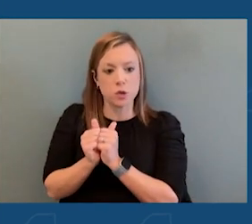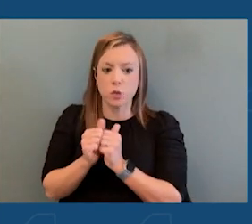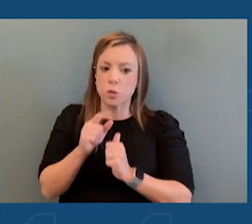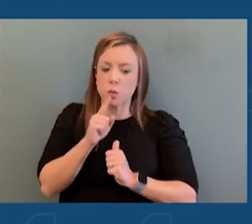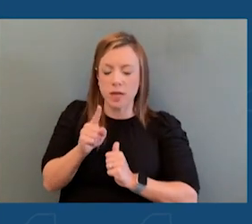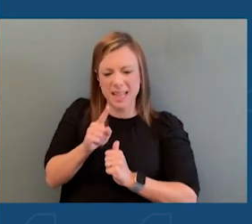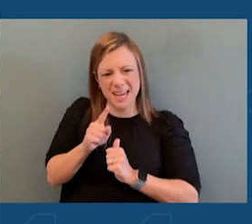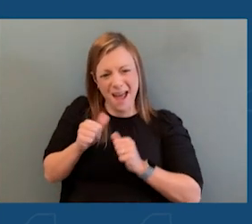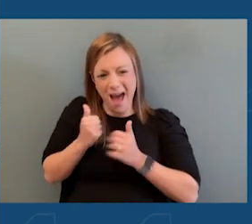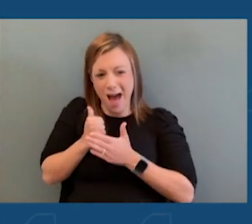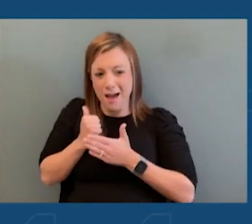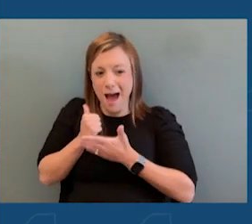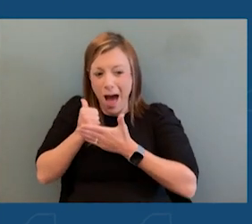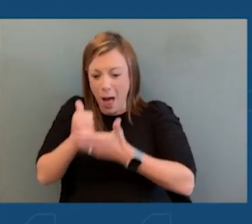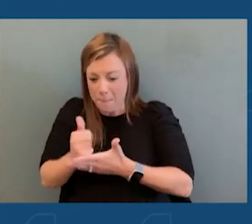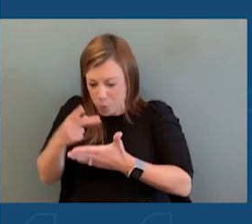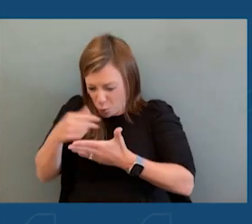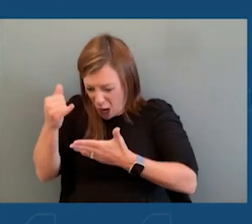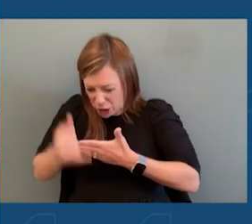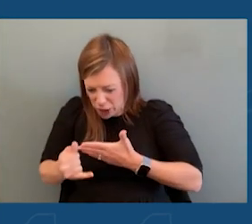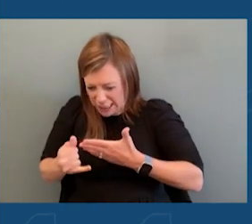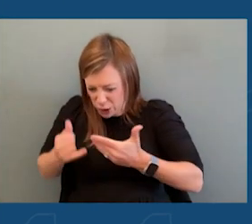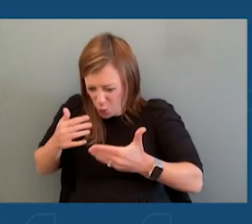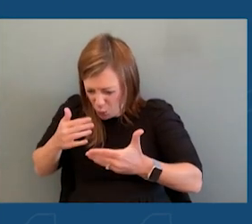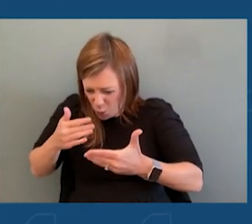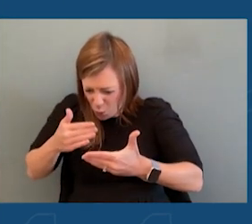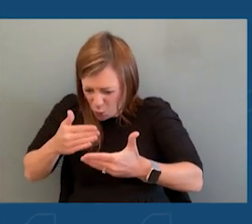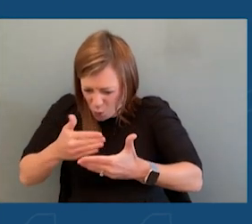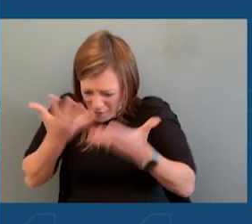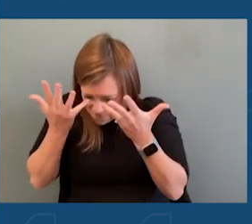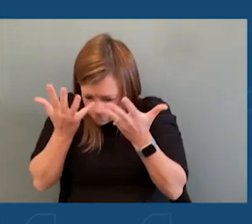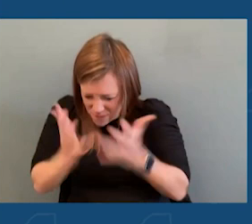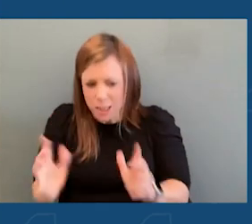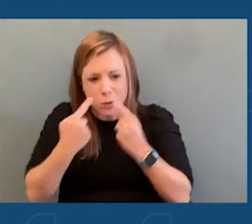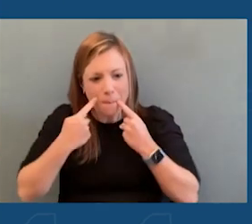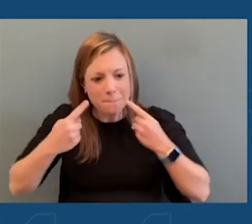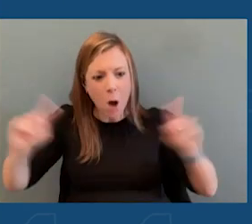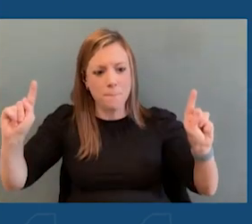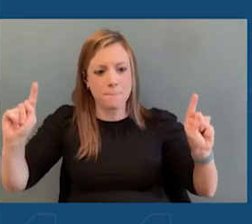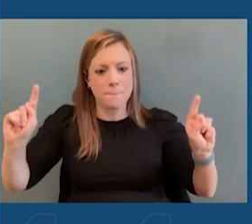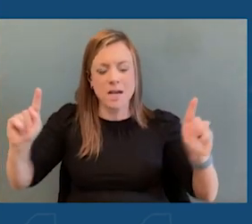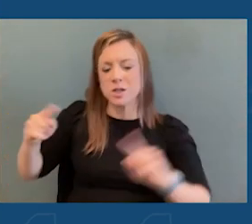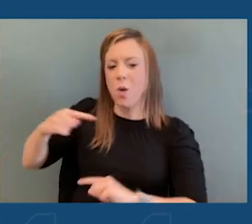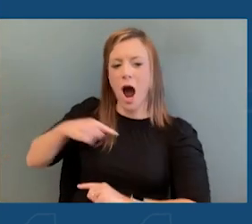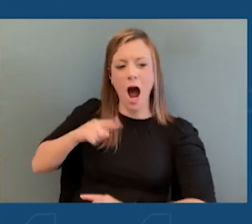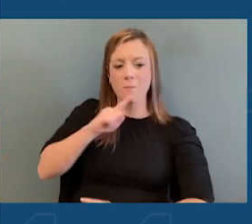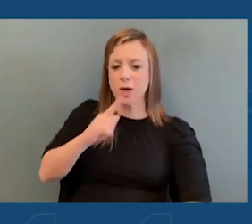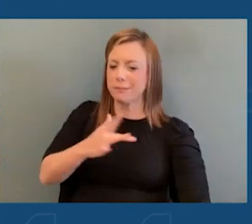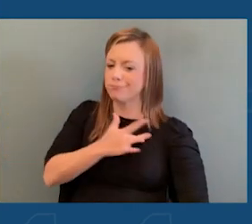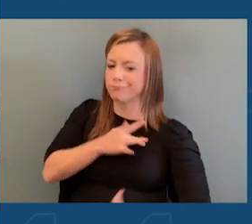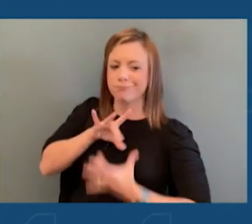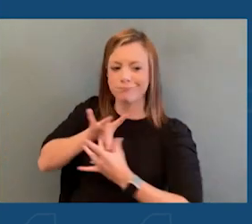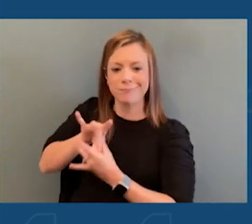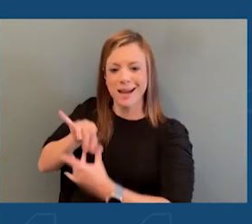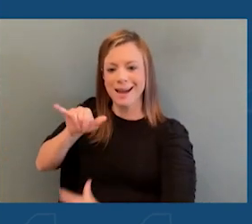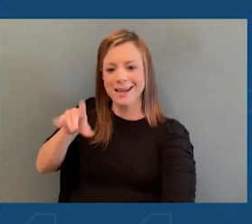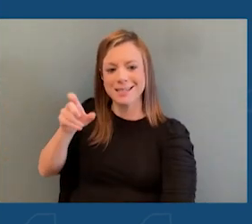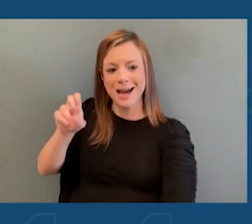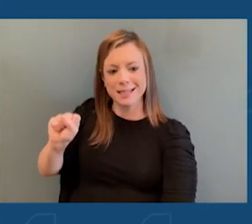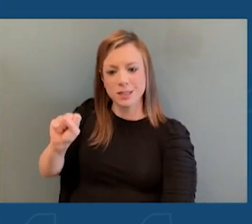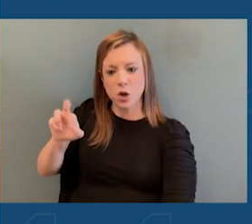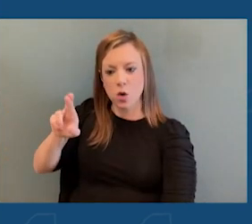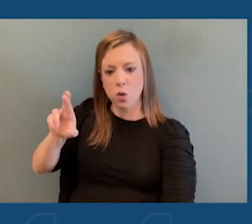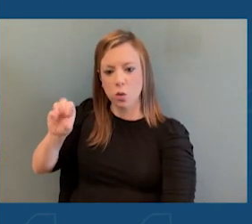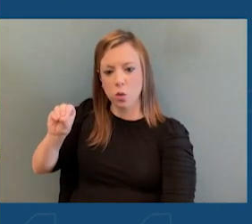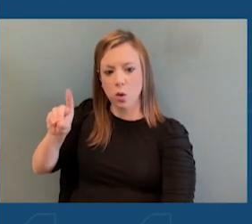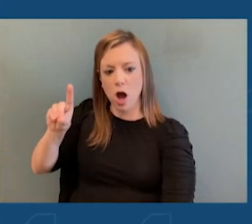And it's been a real thrill for me to get to know people like Idanis Rodriguez and see his passion on a citywide level on